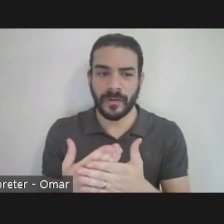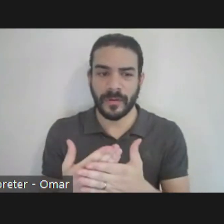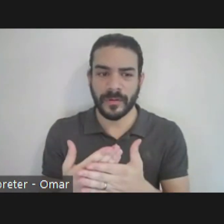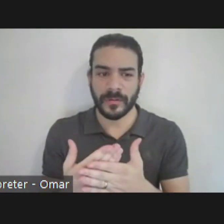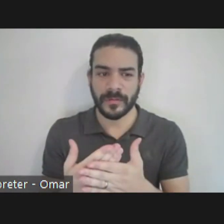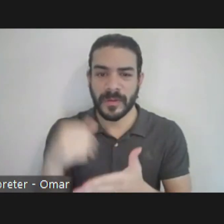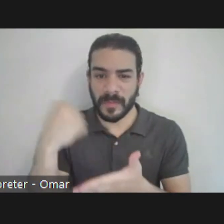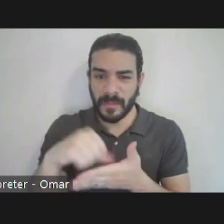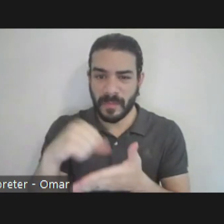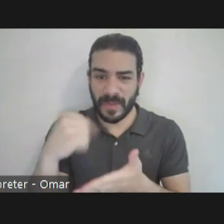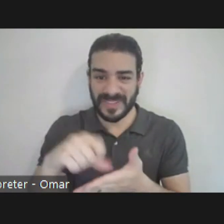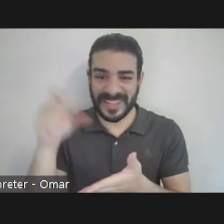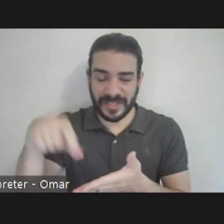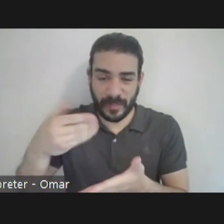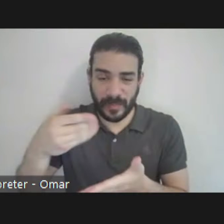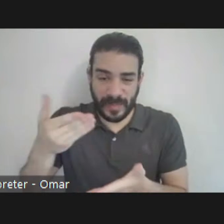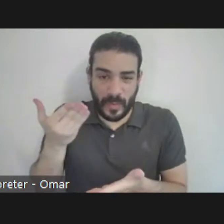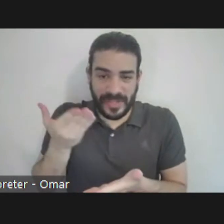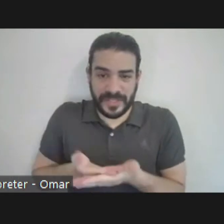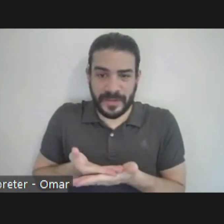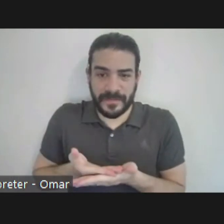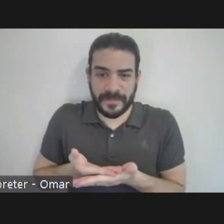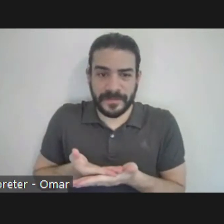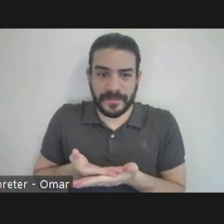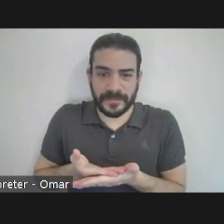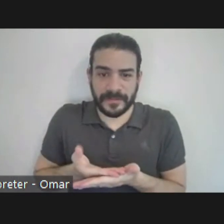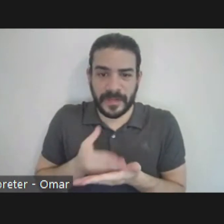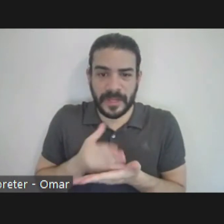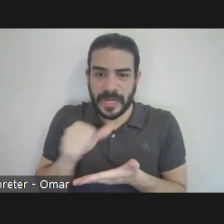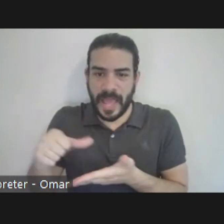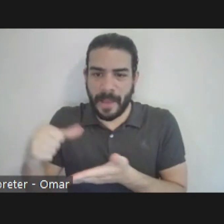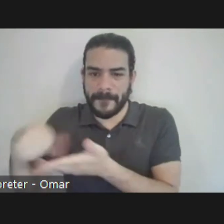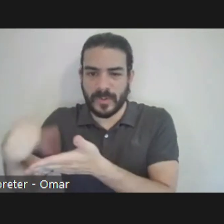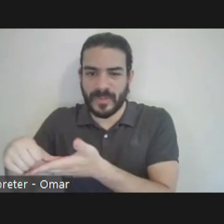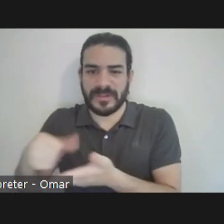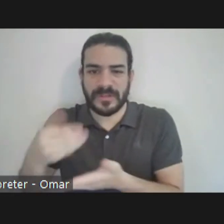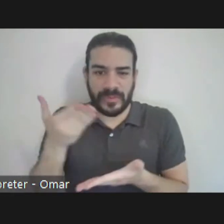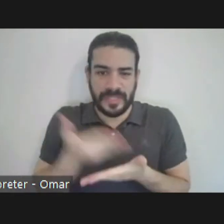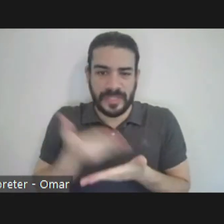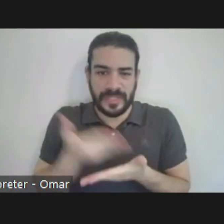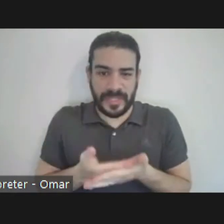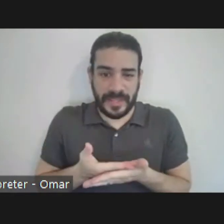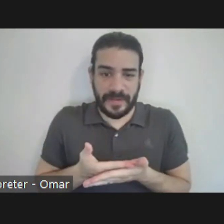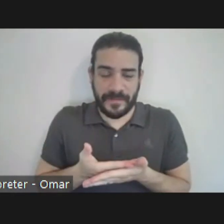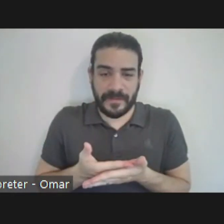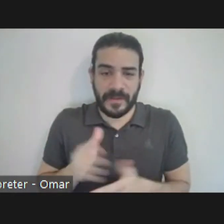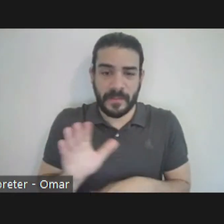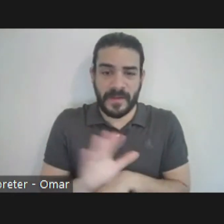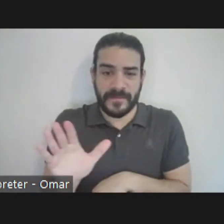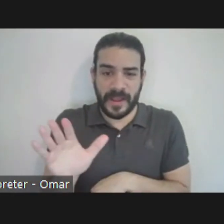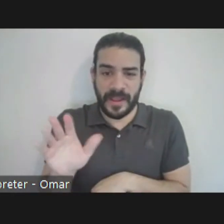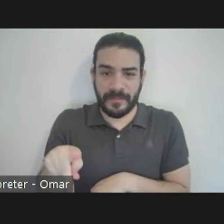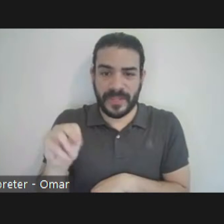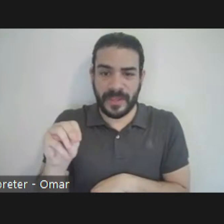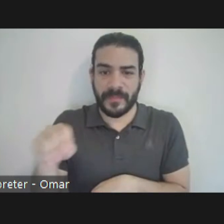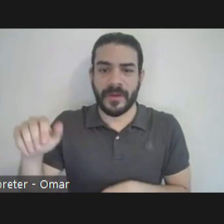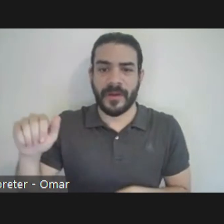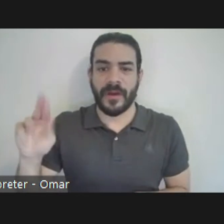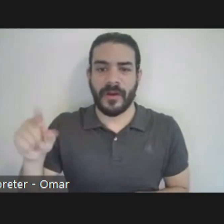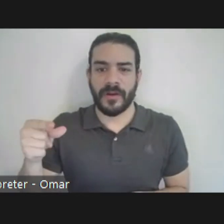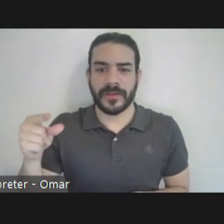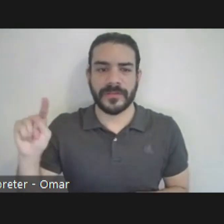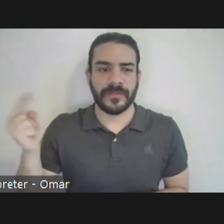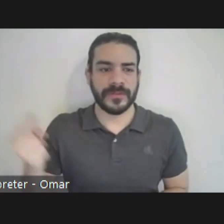not postmarked, by 5 p.m. on August 1st. Thank you again for participating in this evening's